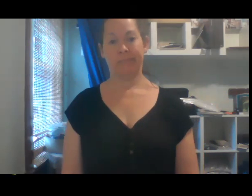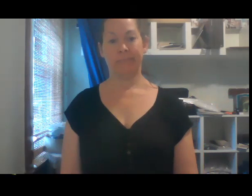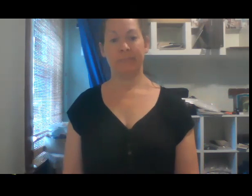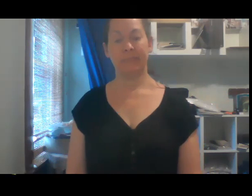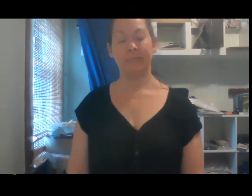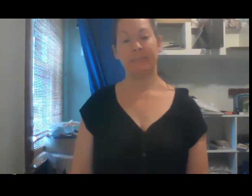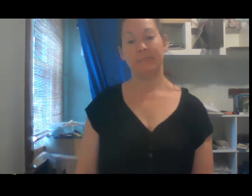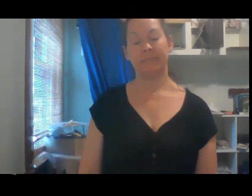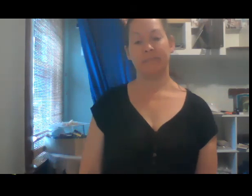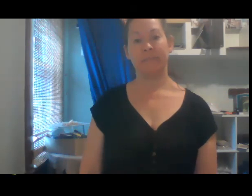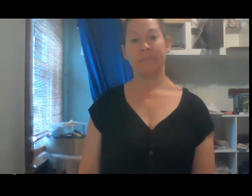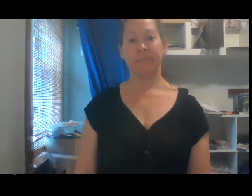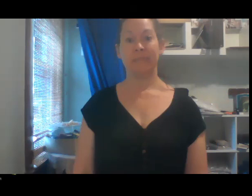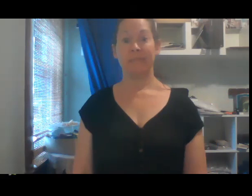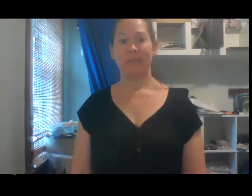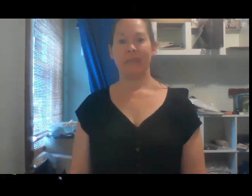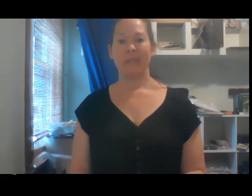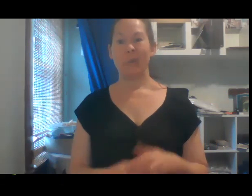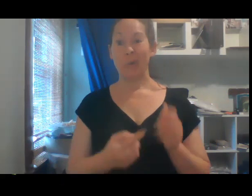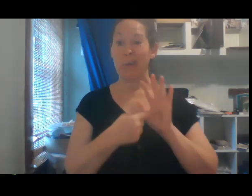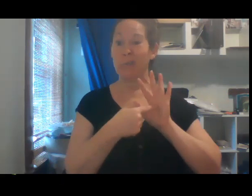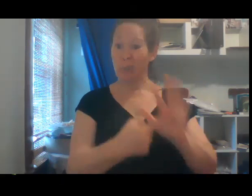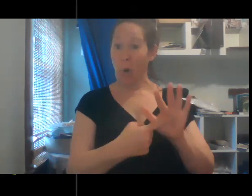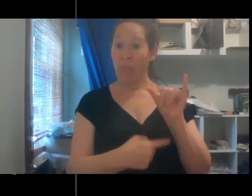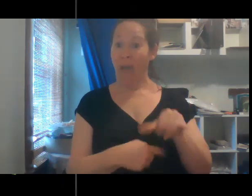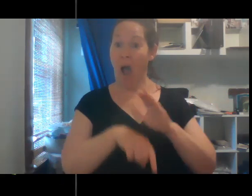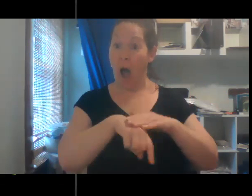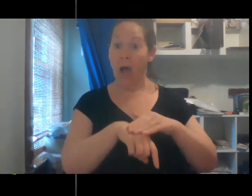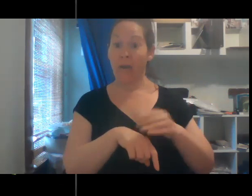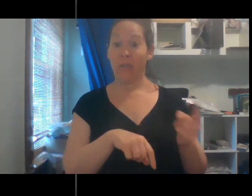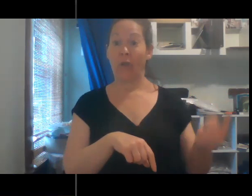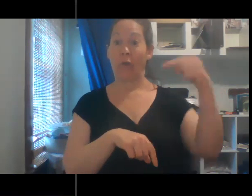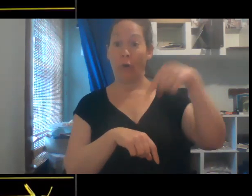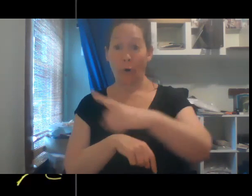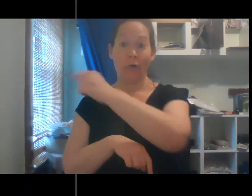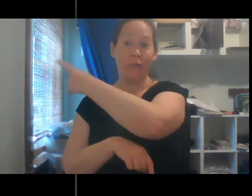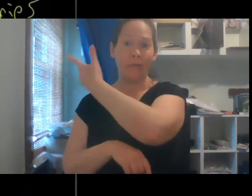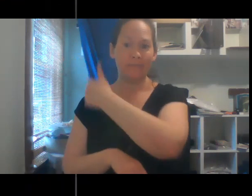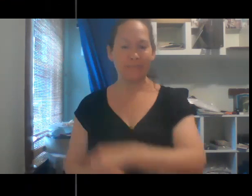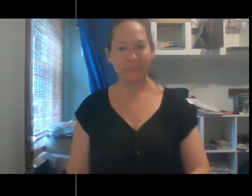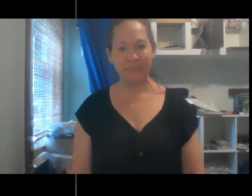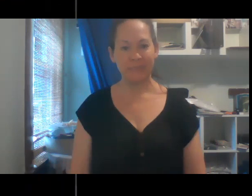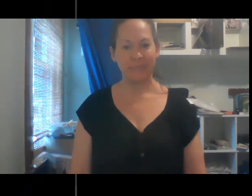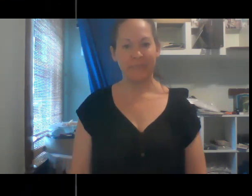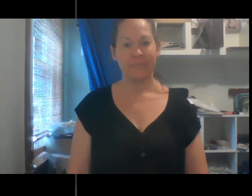And so these logistic curves that pop out of that, well, they end up having a solution.